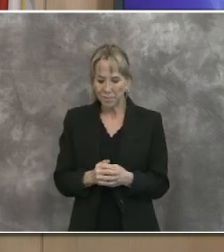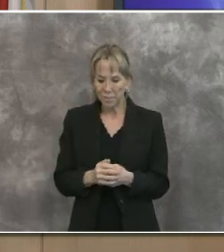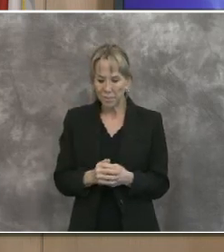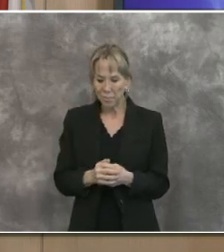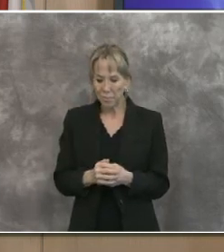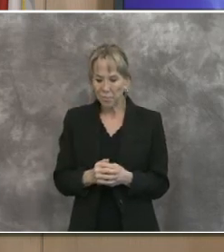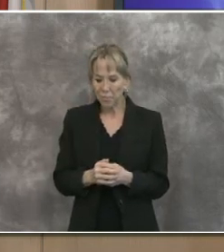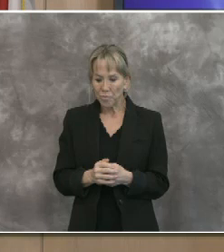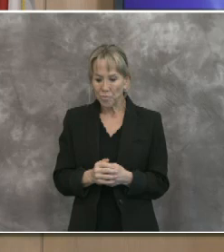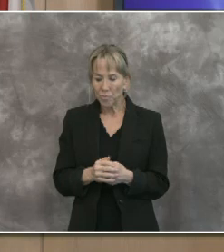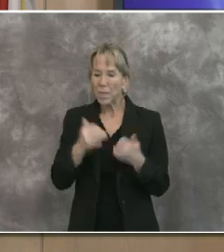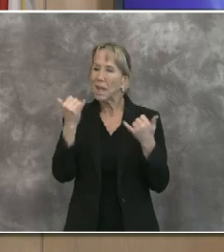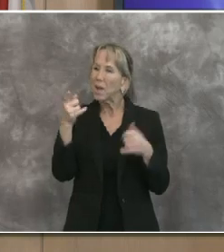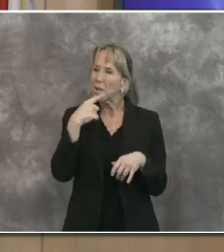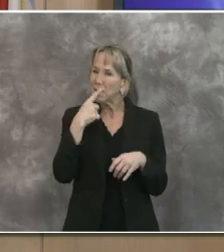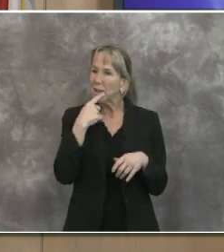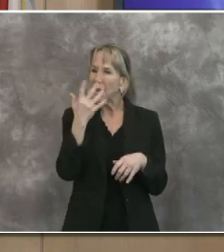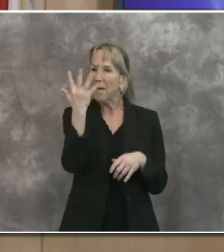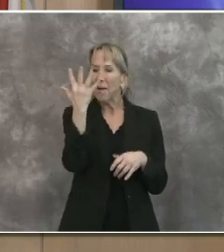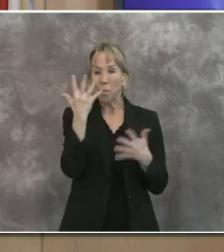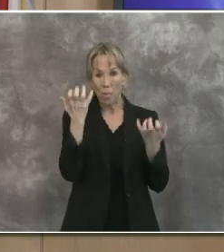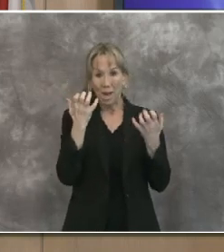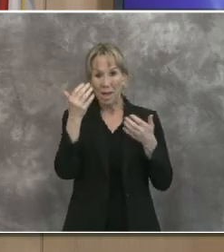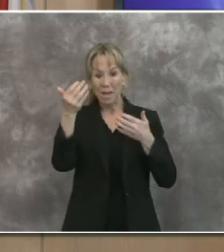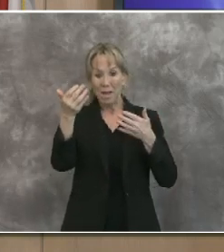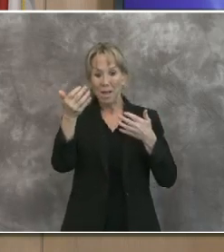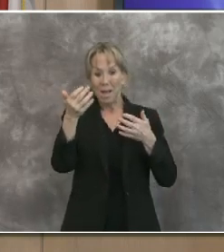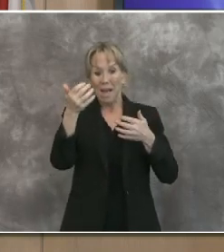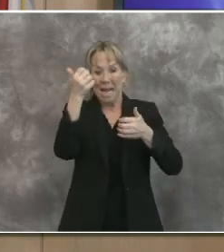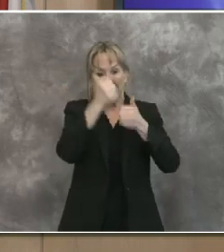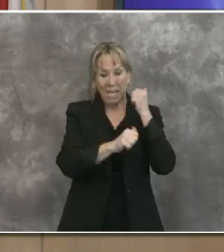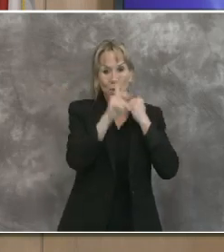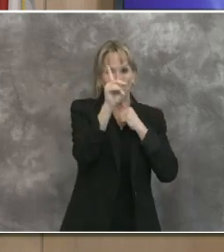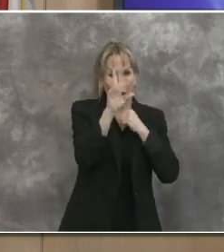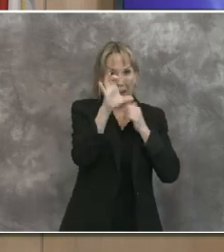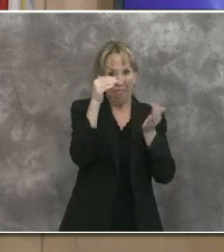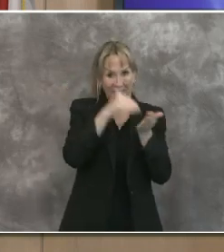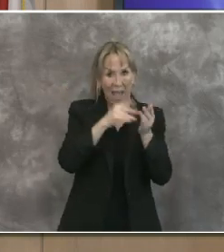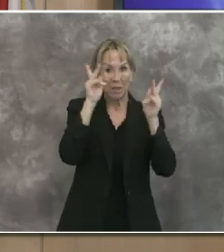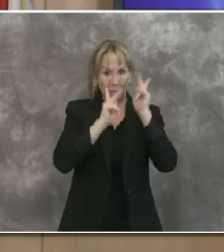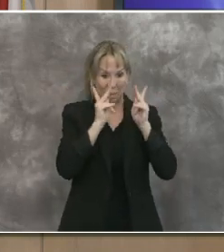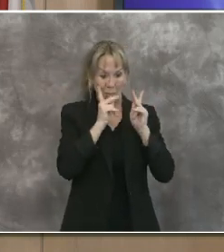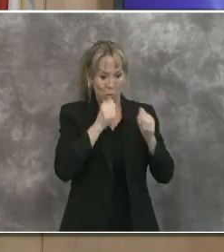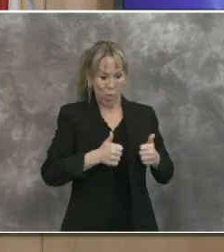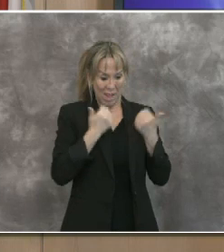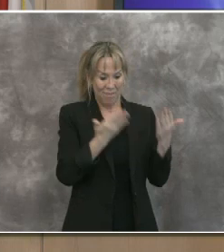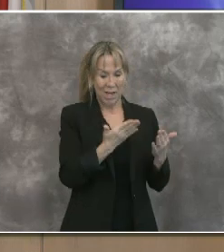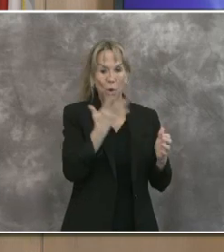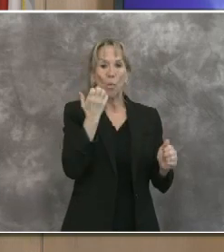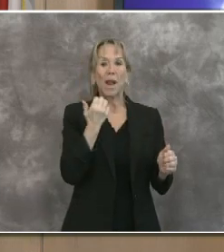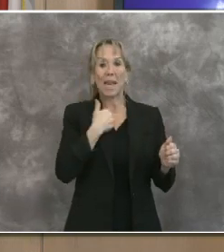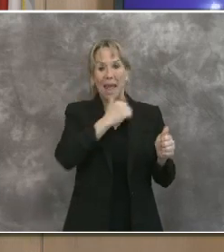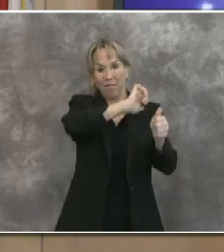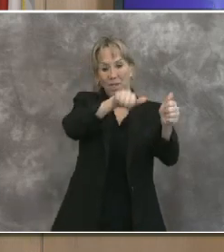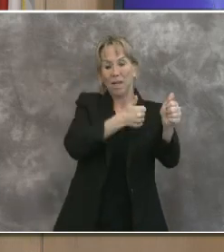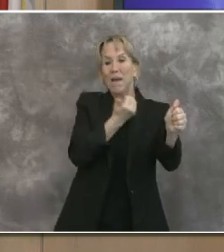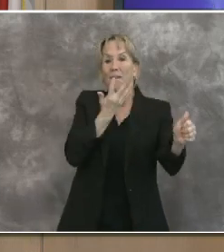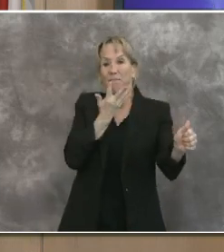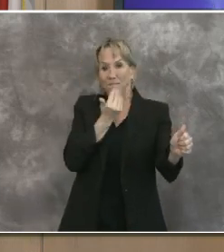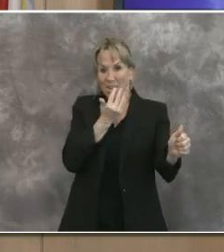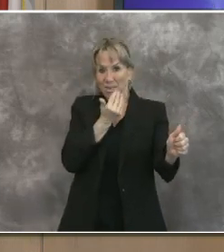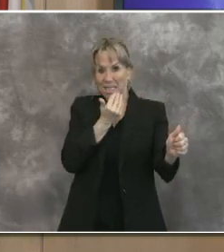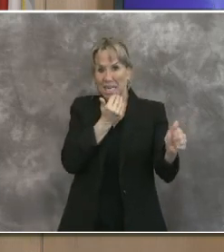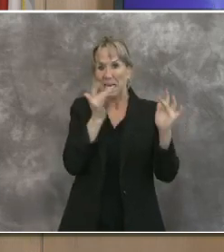wanted 15 contact tracers per 100,000 residents in the governor's press conference